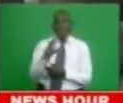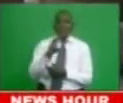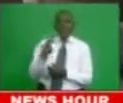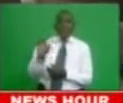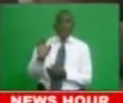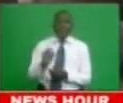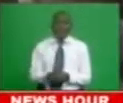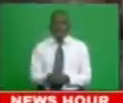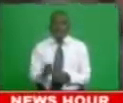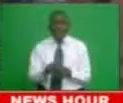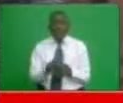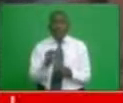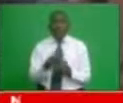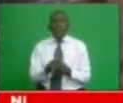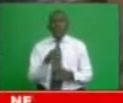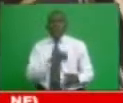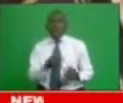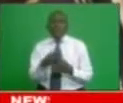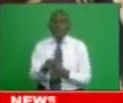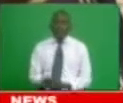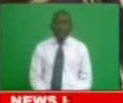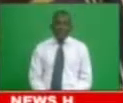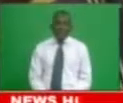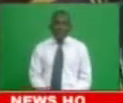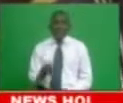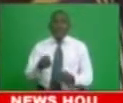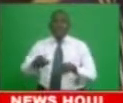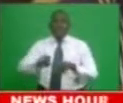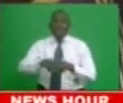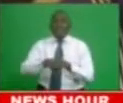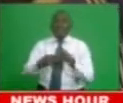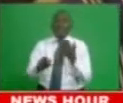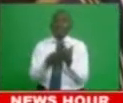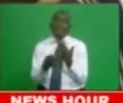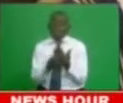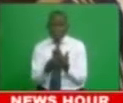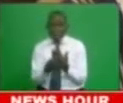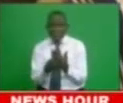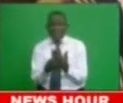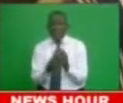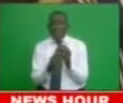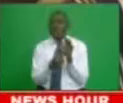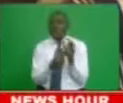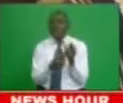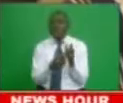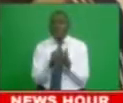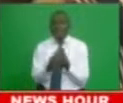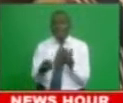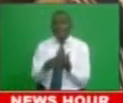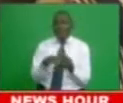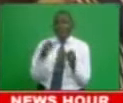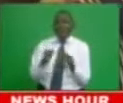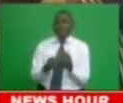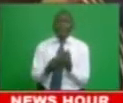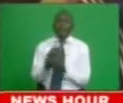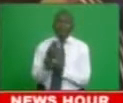173,774 Ghana cedis as dividends to shareholders. The increase in the bank asset base indicates that the bank was able to grow